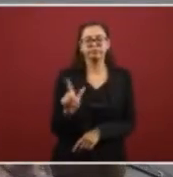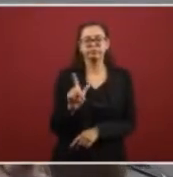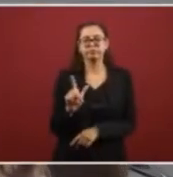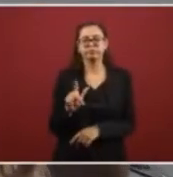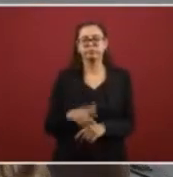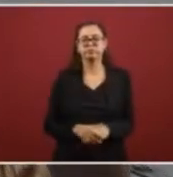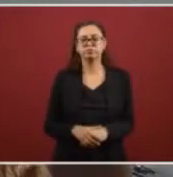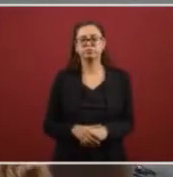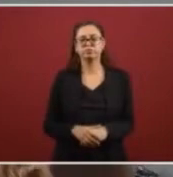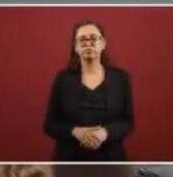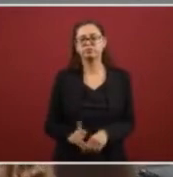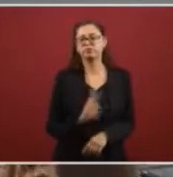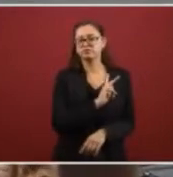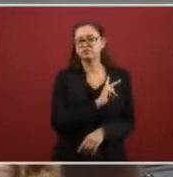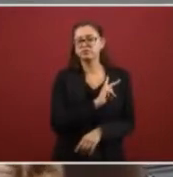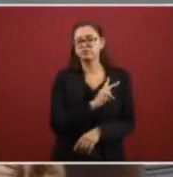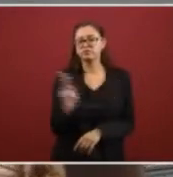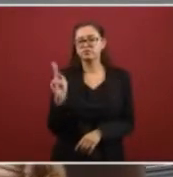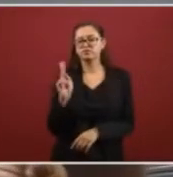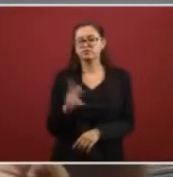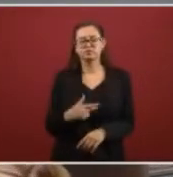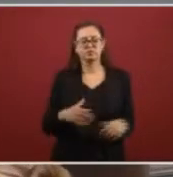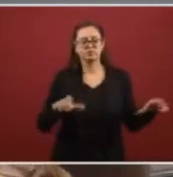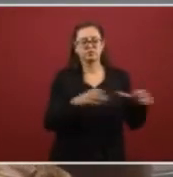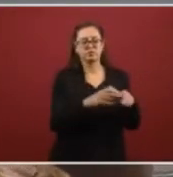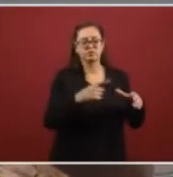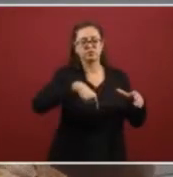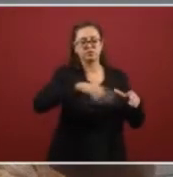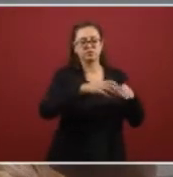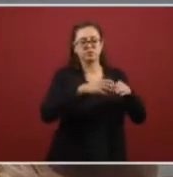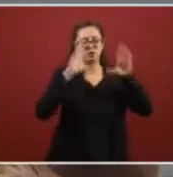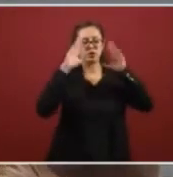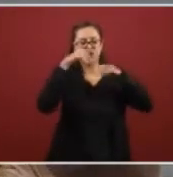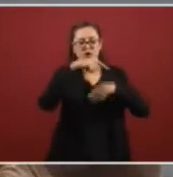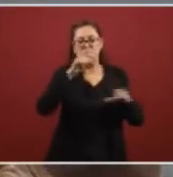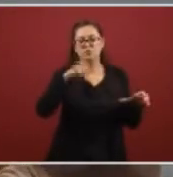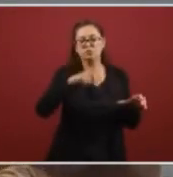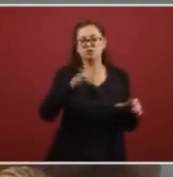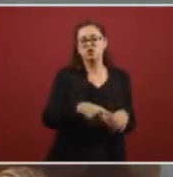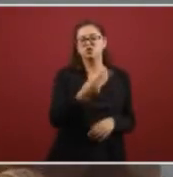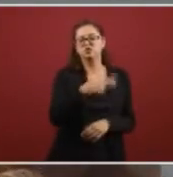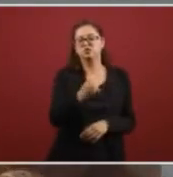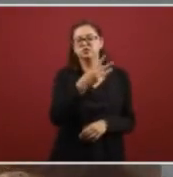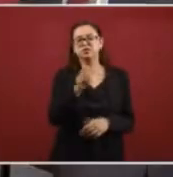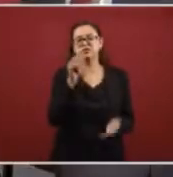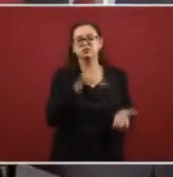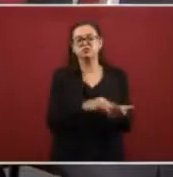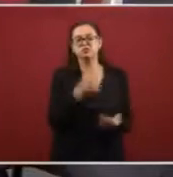professionals. In general, all of them were conservatives to earn